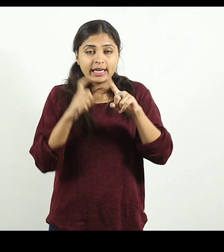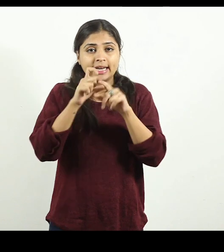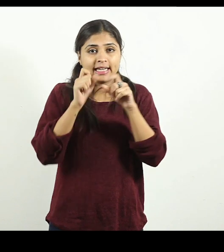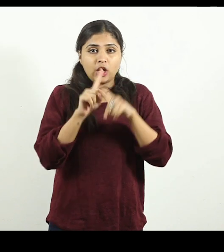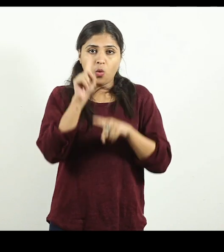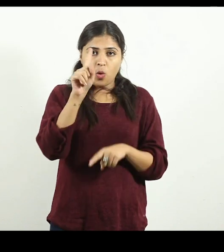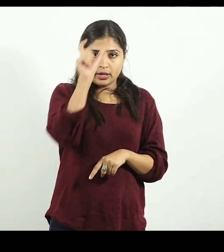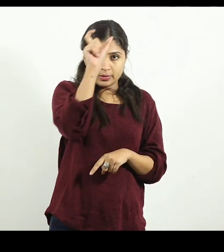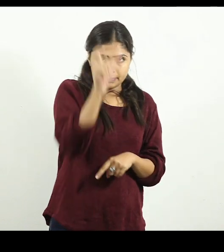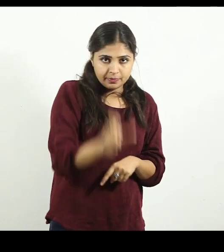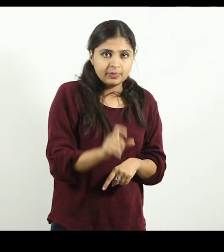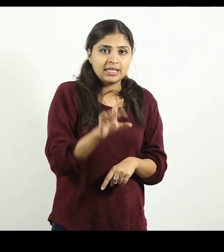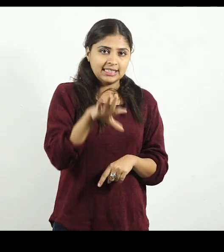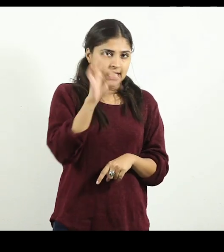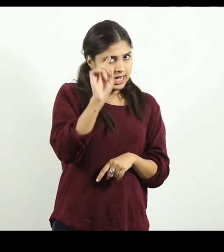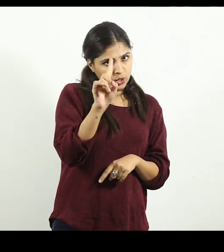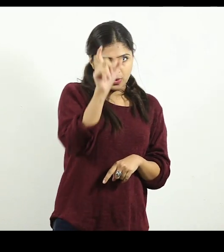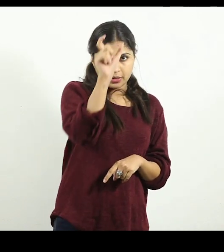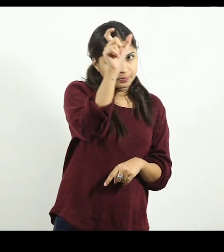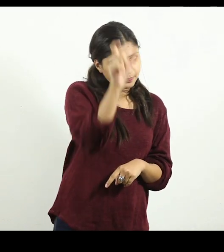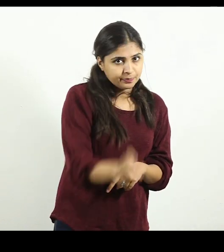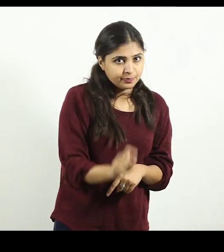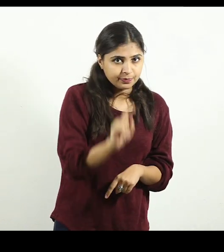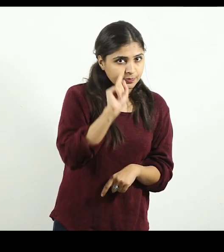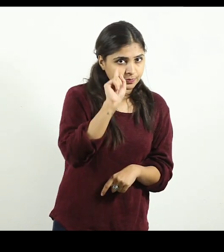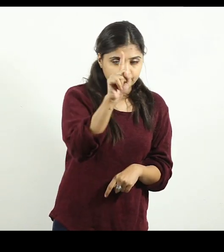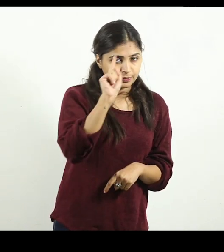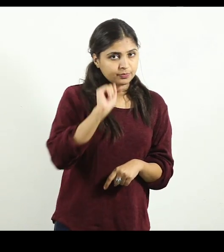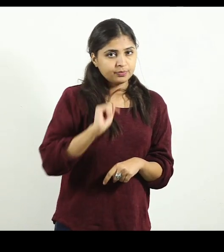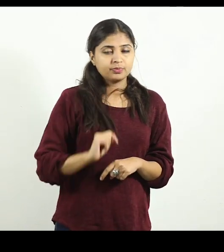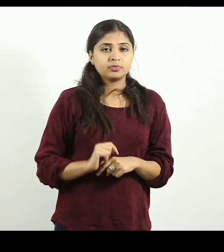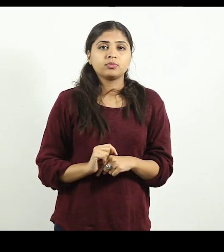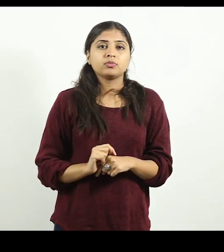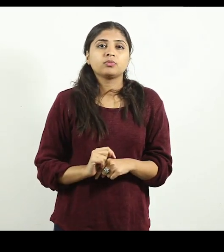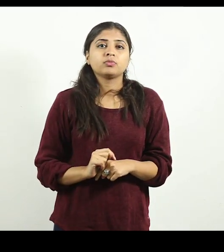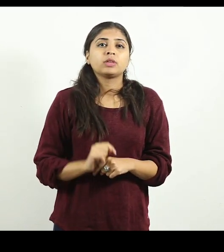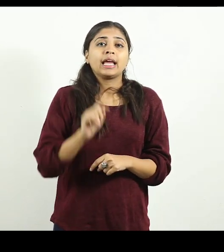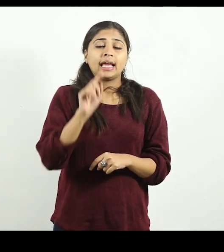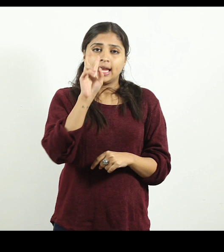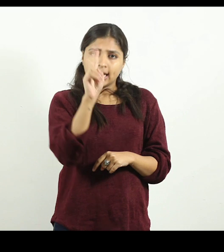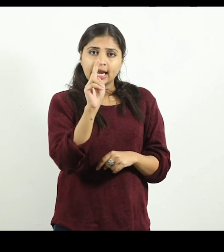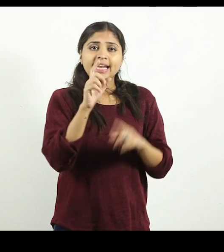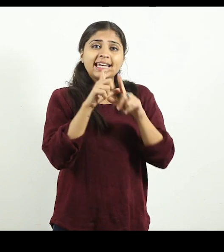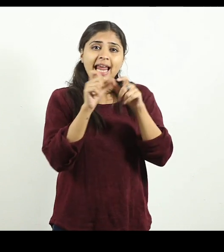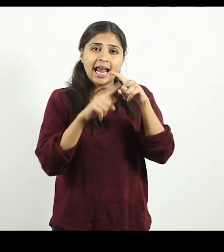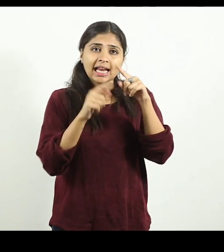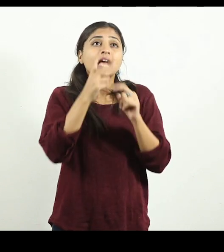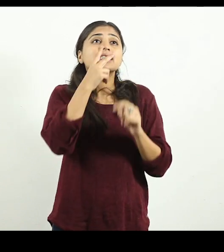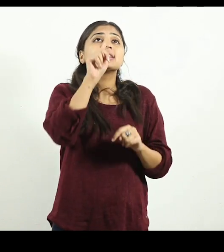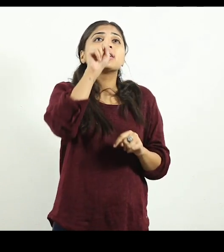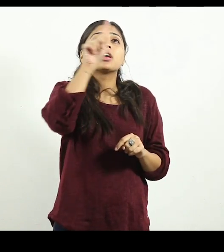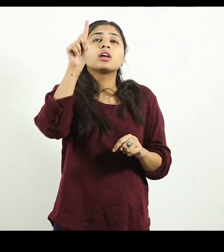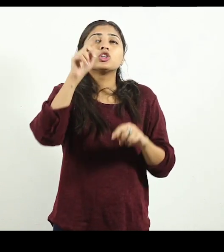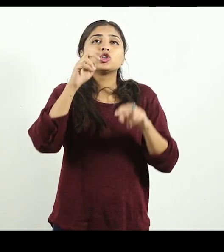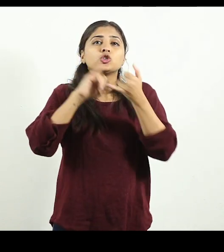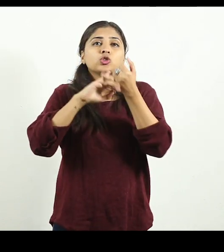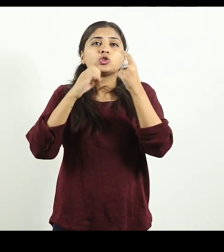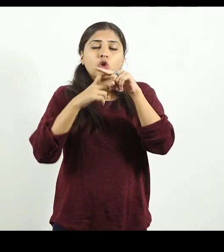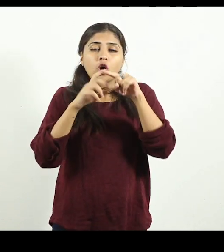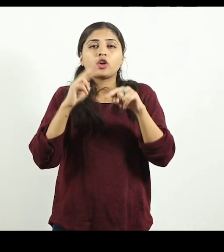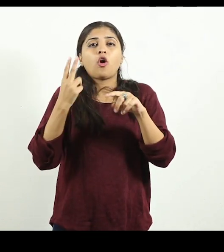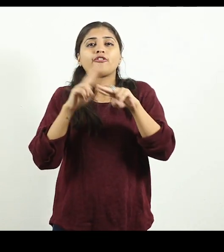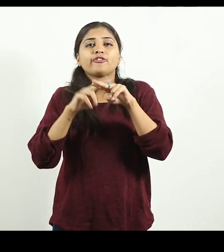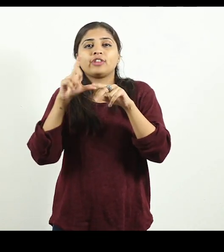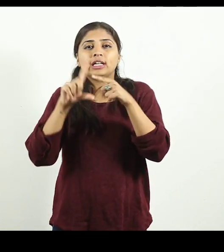Sort data in single column. Select the column of the data in a range of cells. On the Data tab, in the Sort or